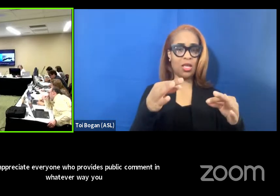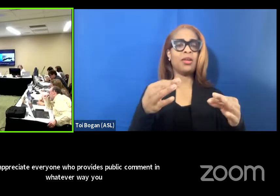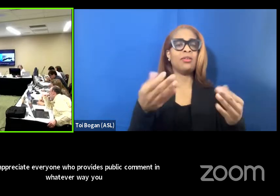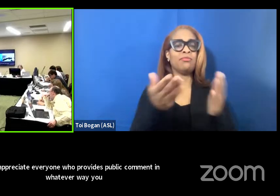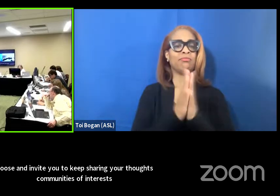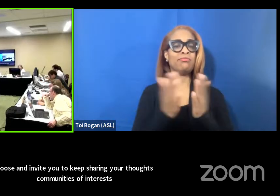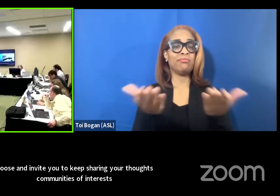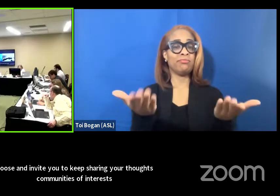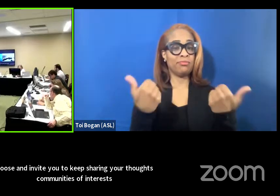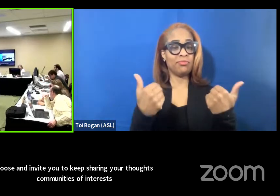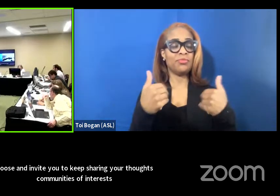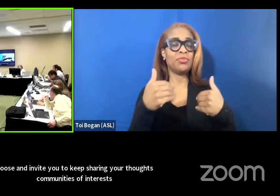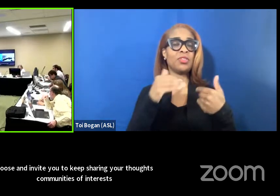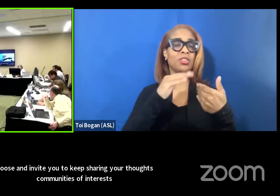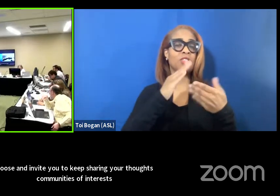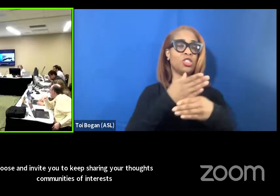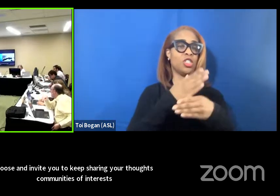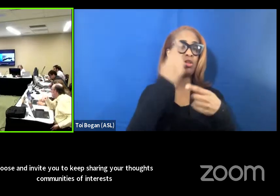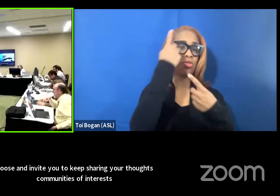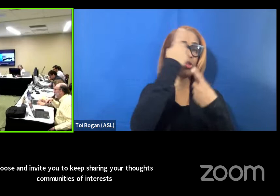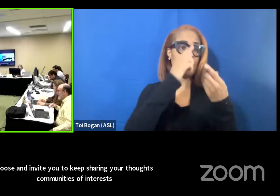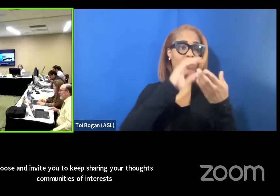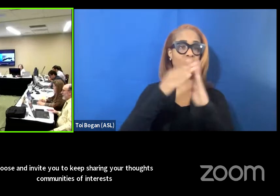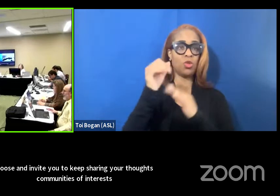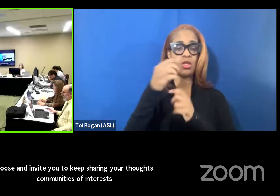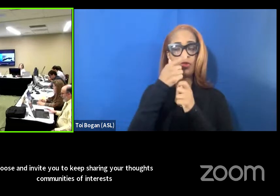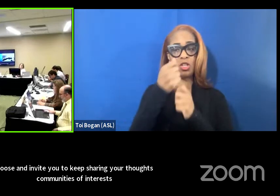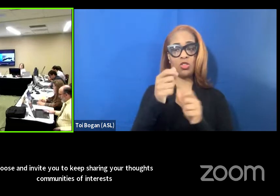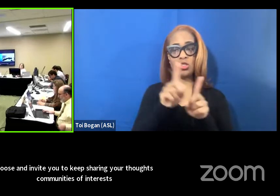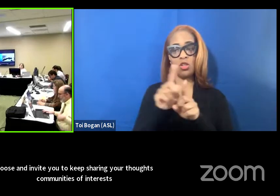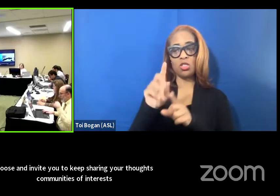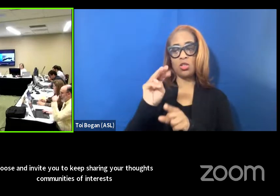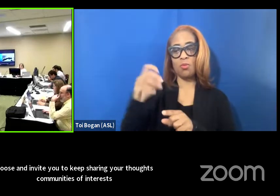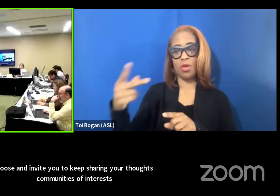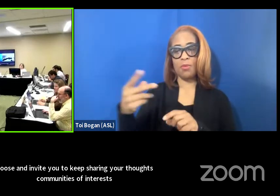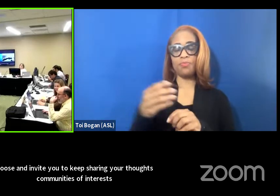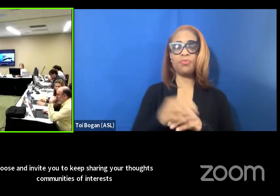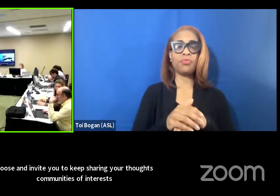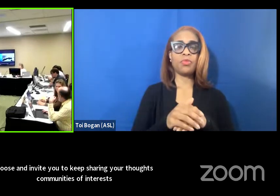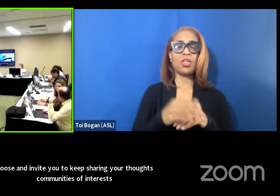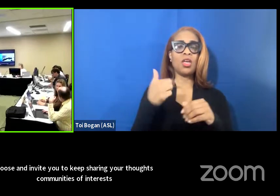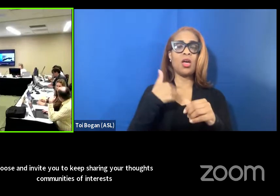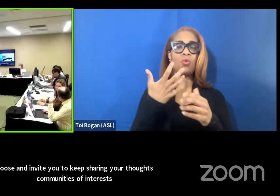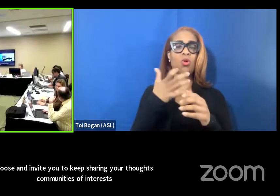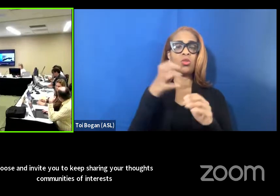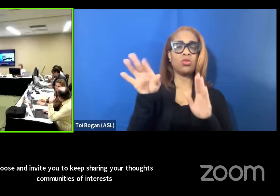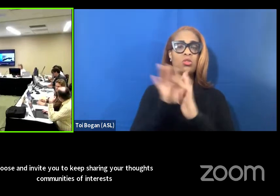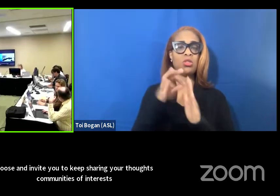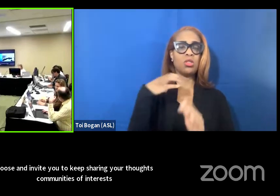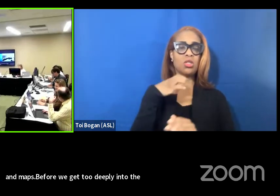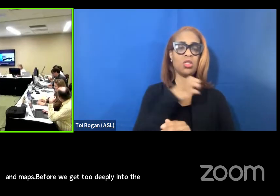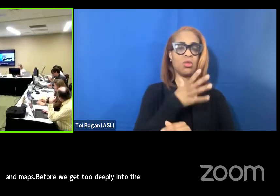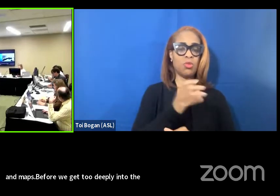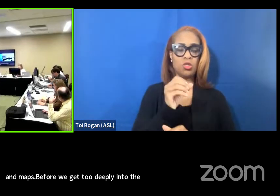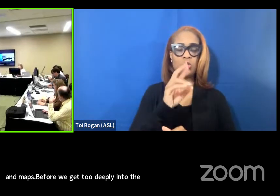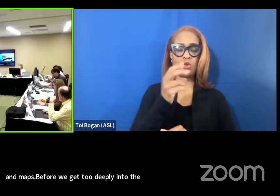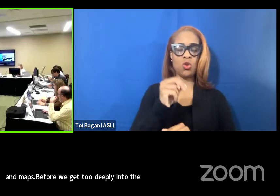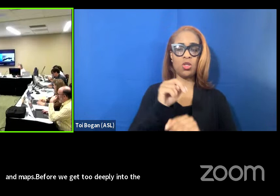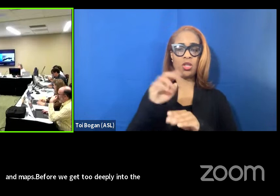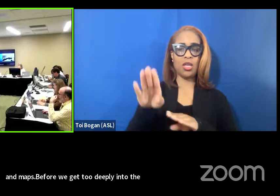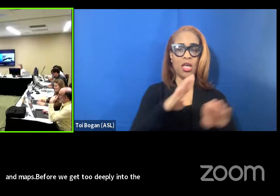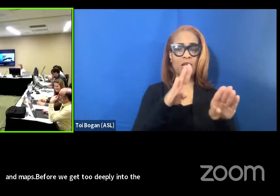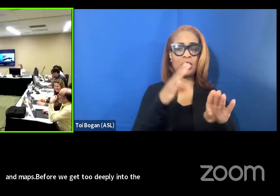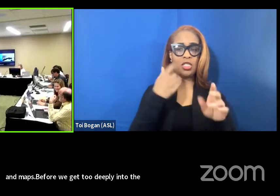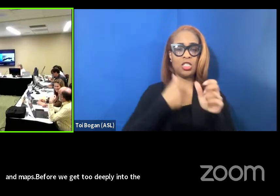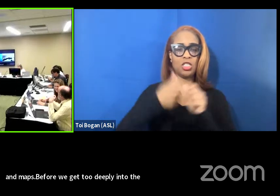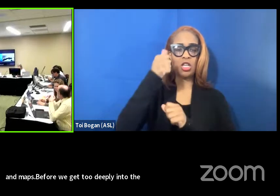your thoughts communities of interest and maps before we get too deeply into the meeting i would like to appoint commissioner orton as acting chair in case i have to